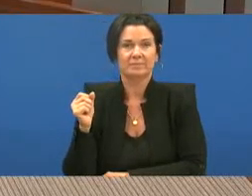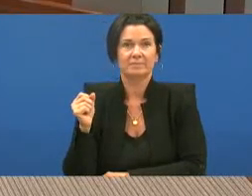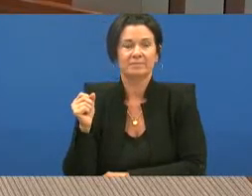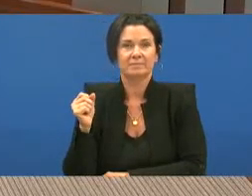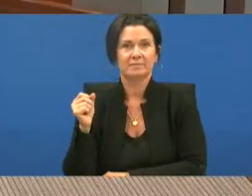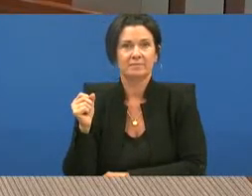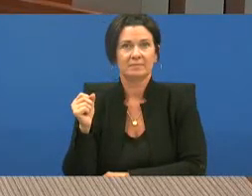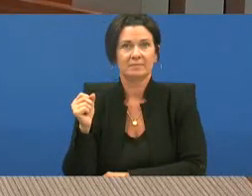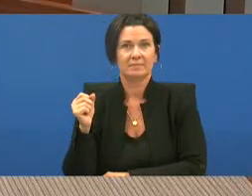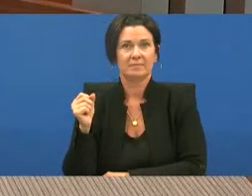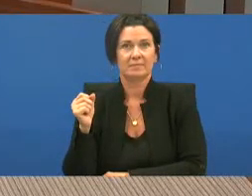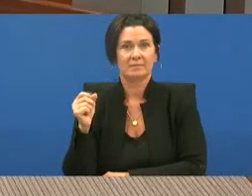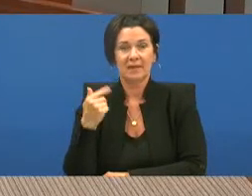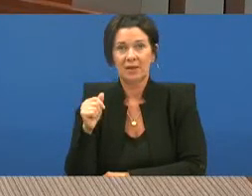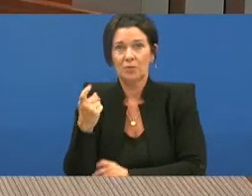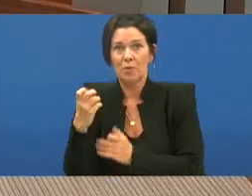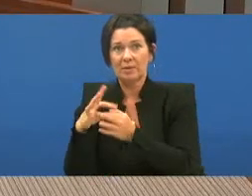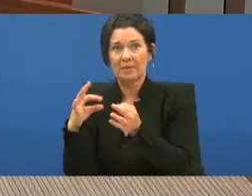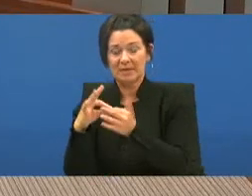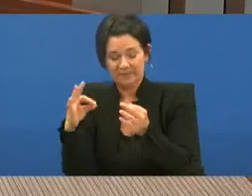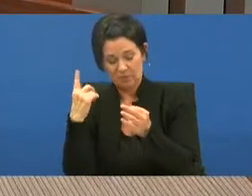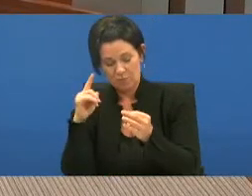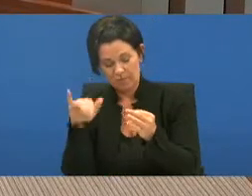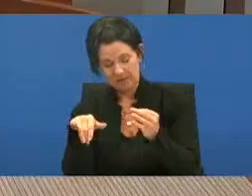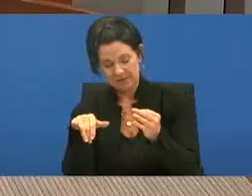here wishing to speak on this item?